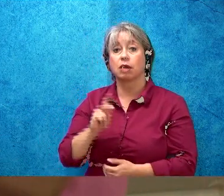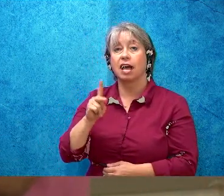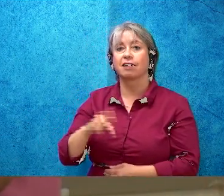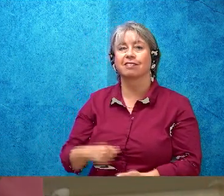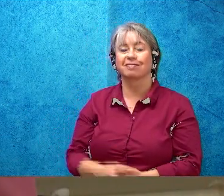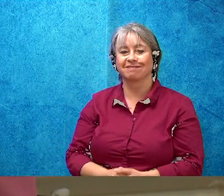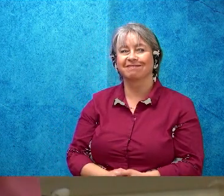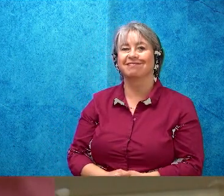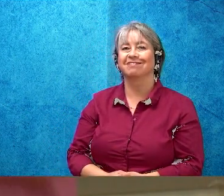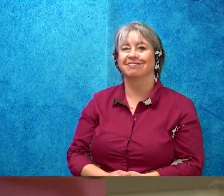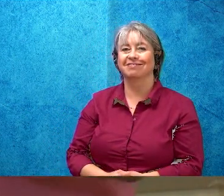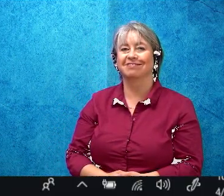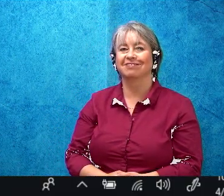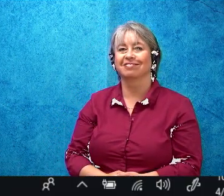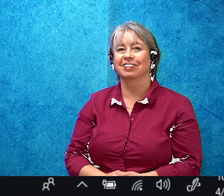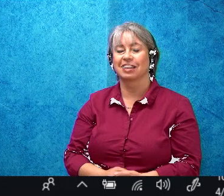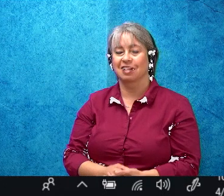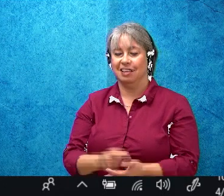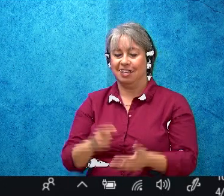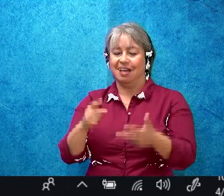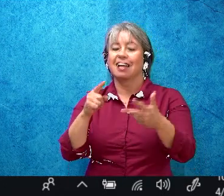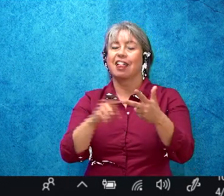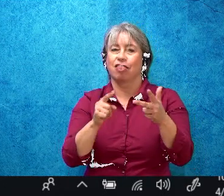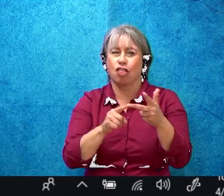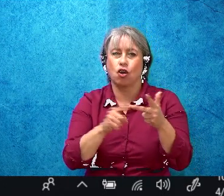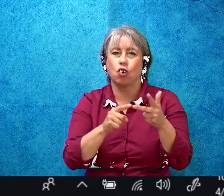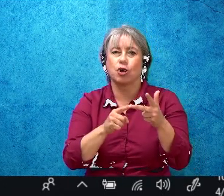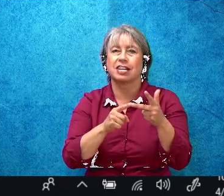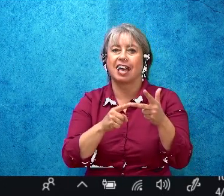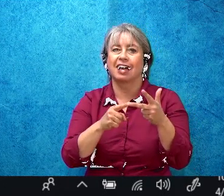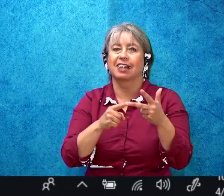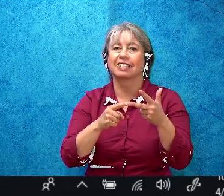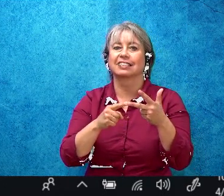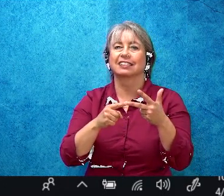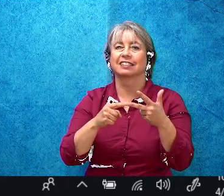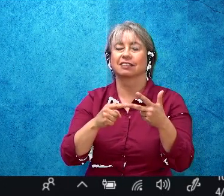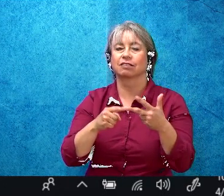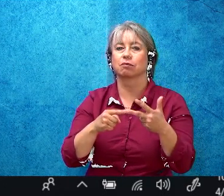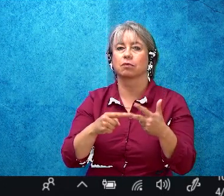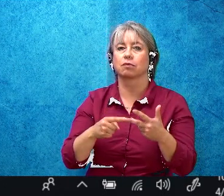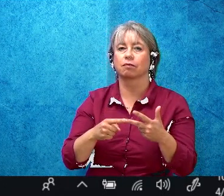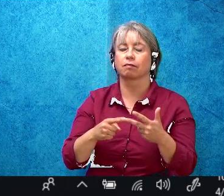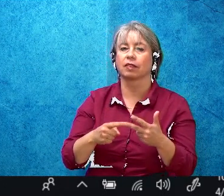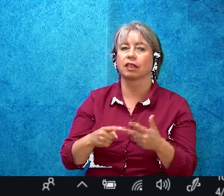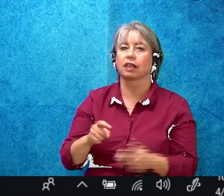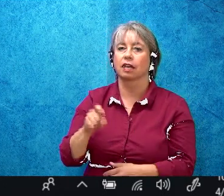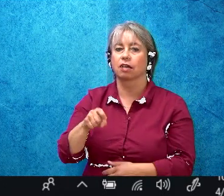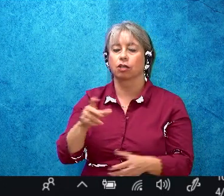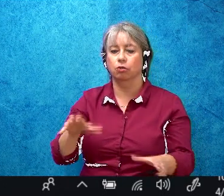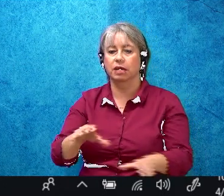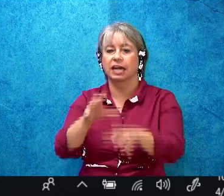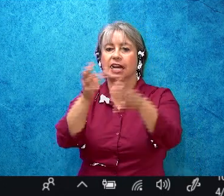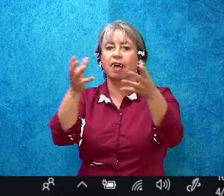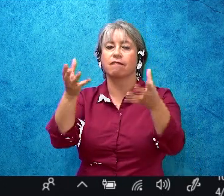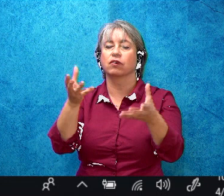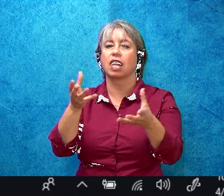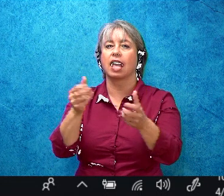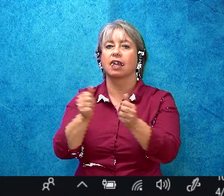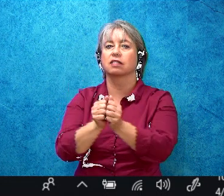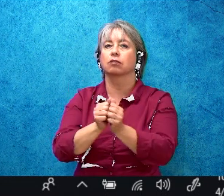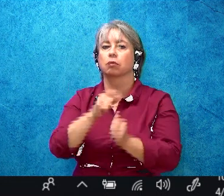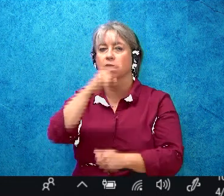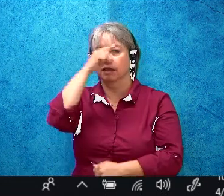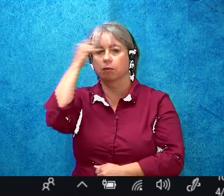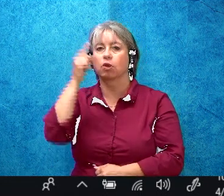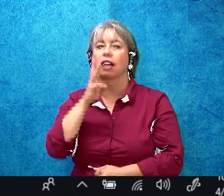All right, the third task. She's told to fill a flask with black water from